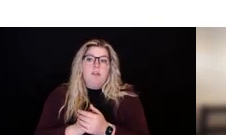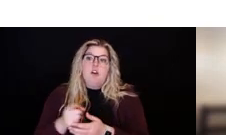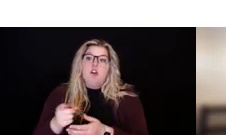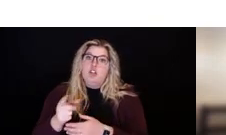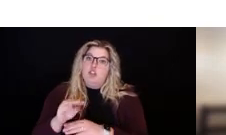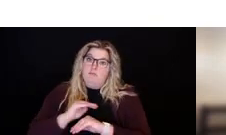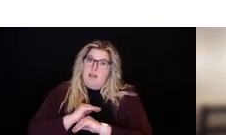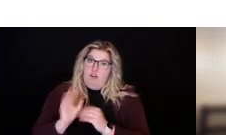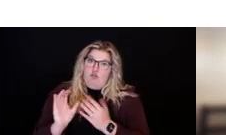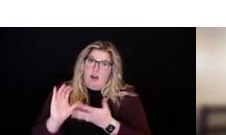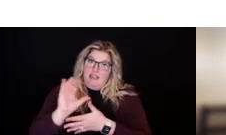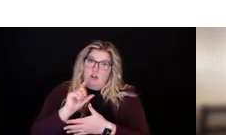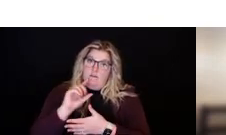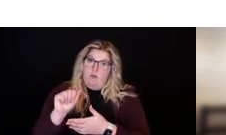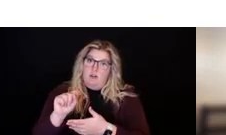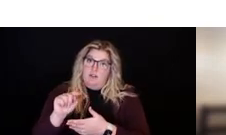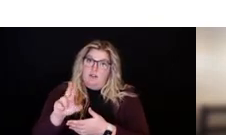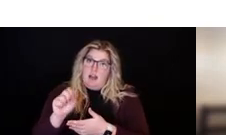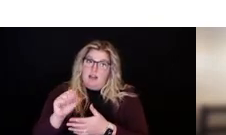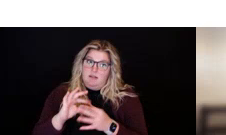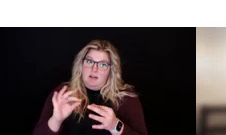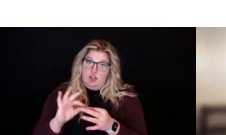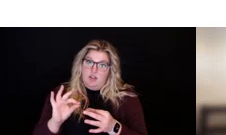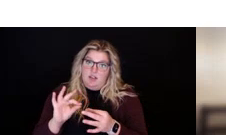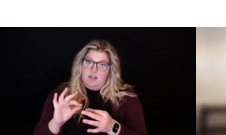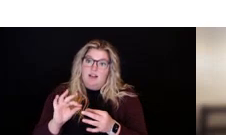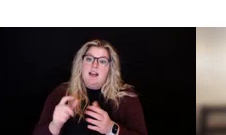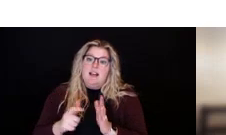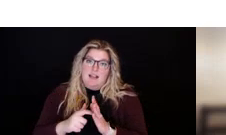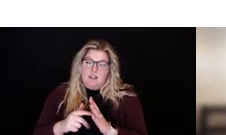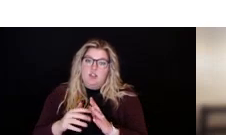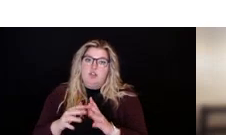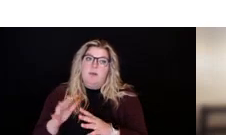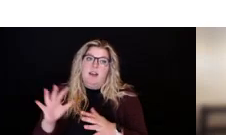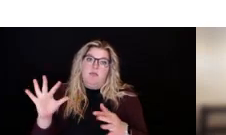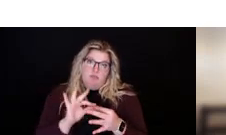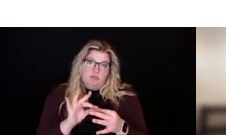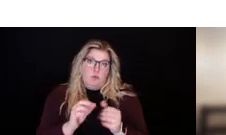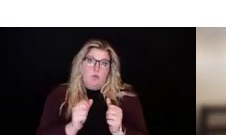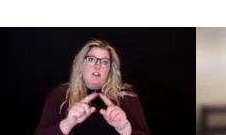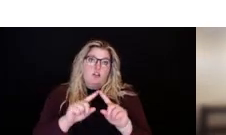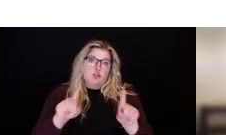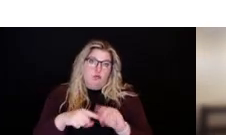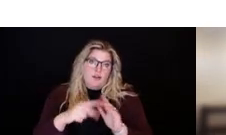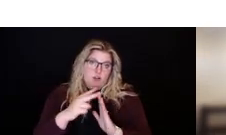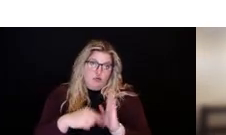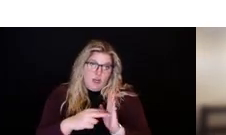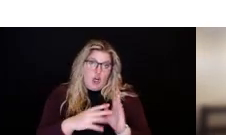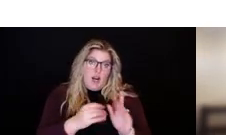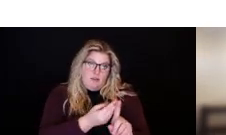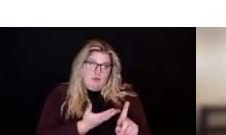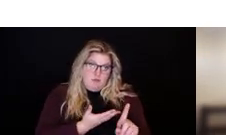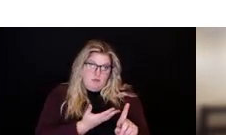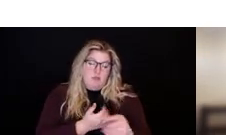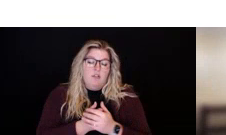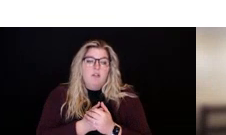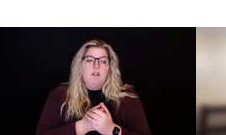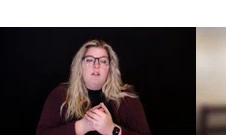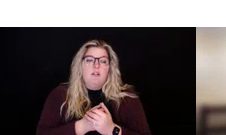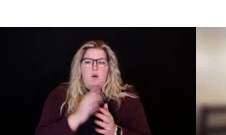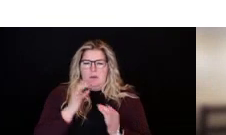for status messages needed to be relayed to screen reader users. Because I should explain the way